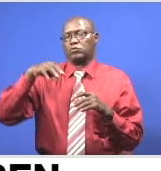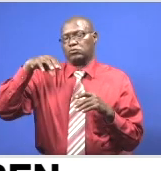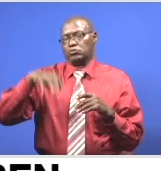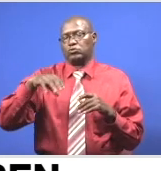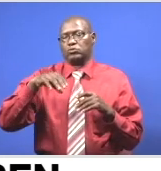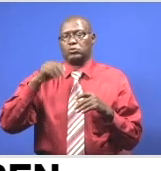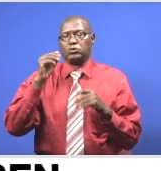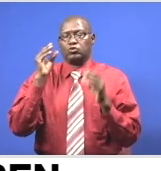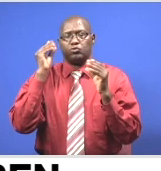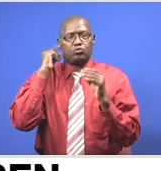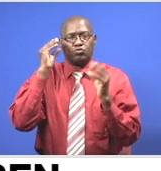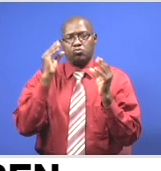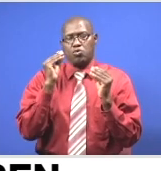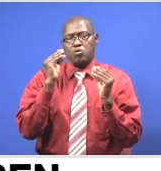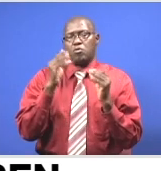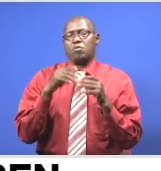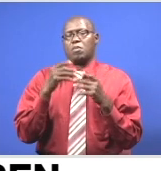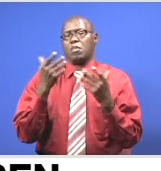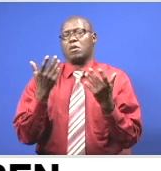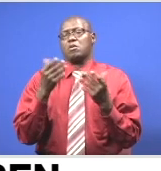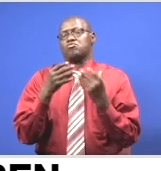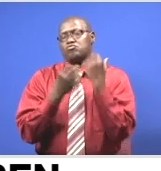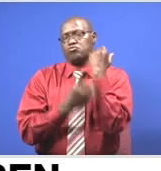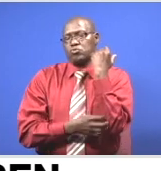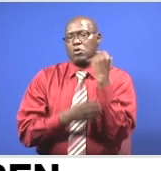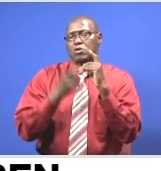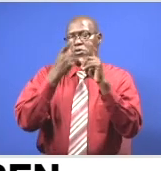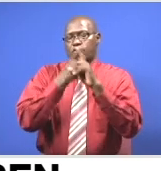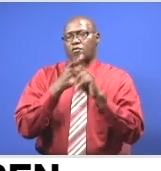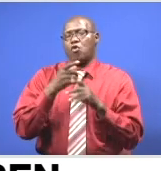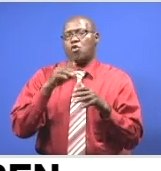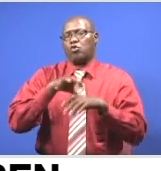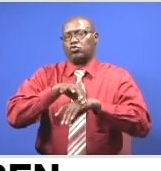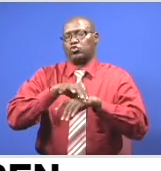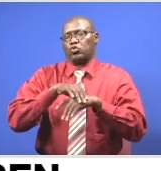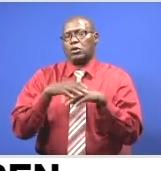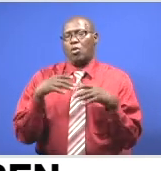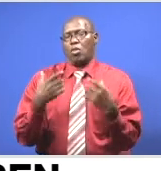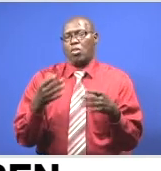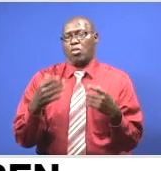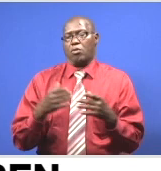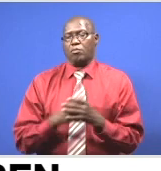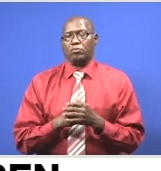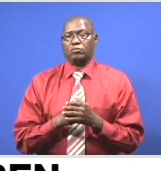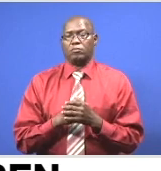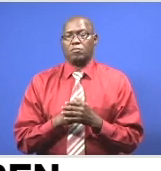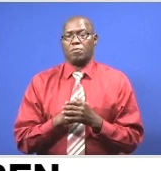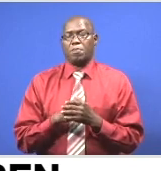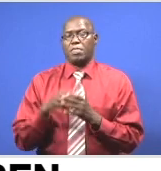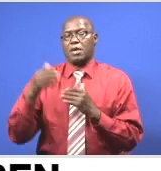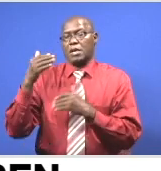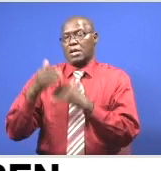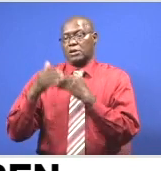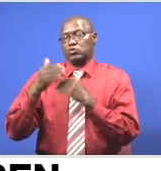ears, hands and feet, poor muscle tone or loose joints. The relationship between Down